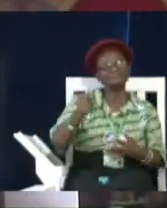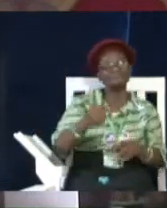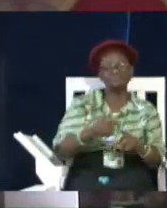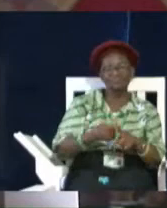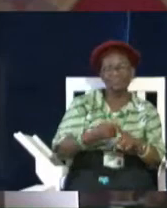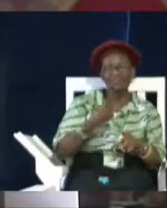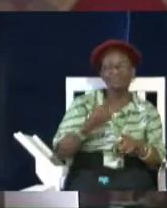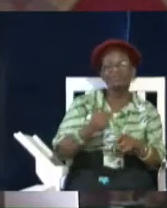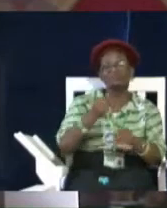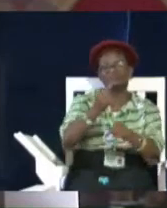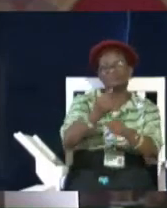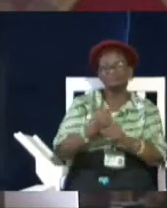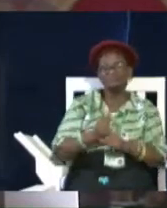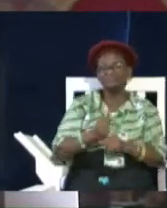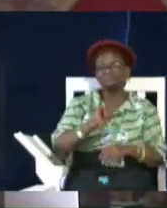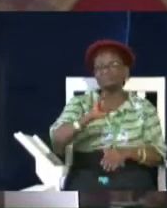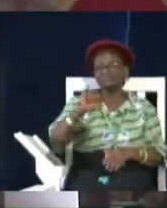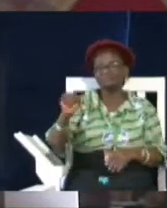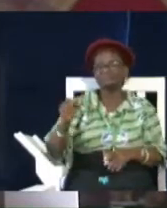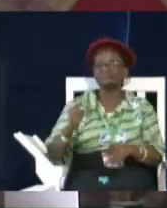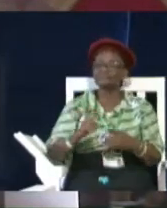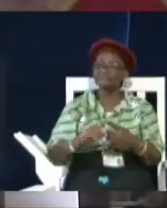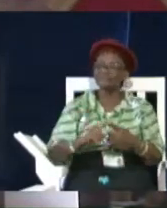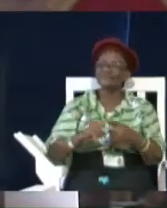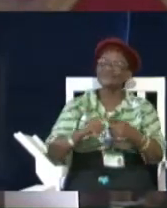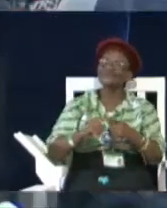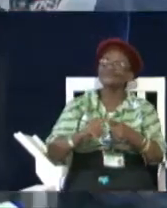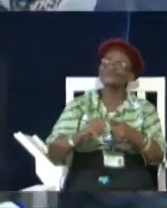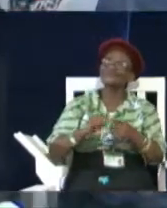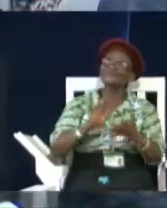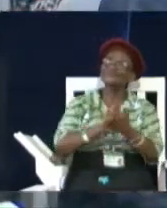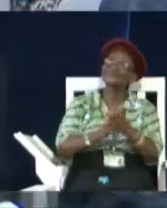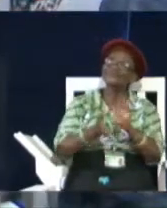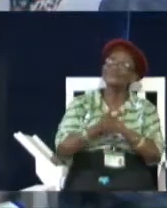from receiving to becoming.